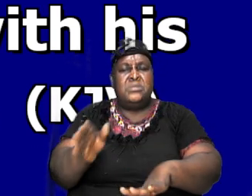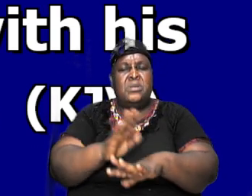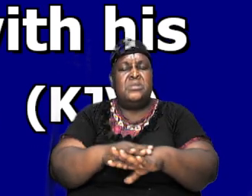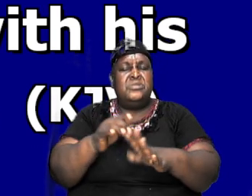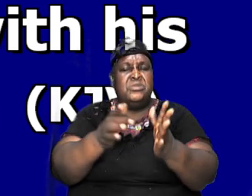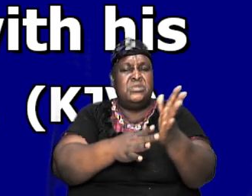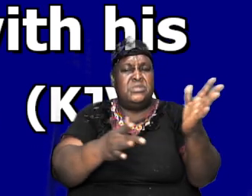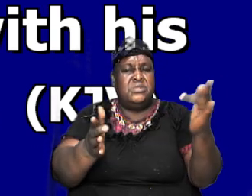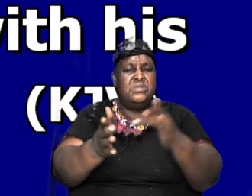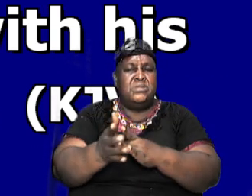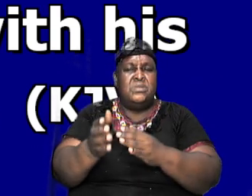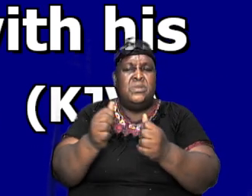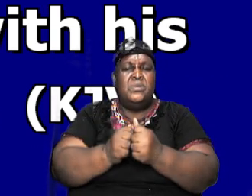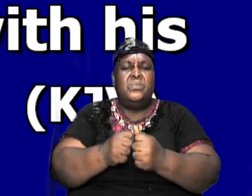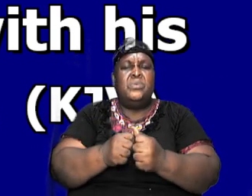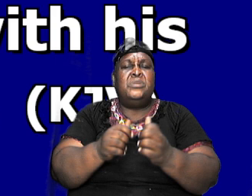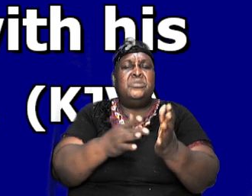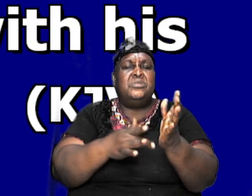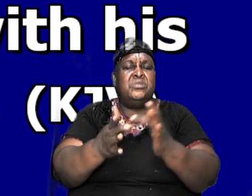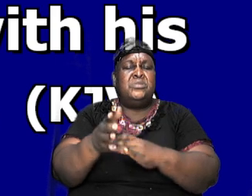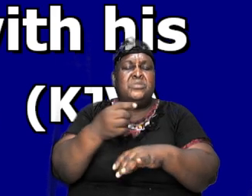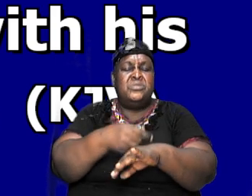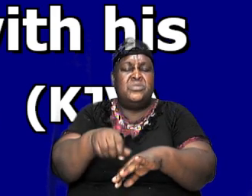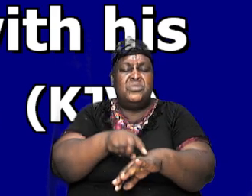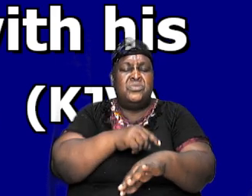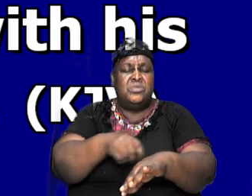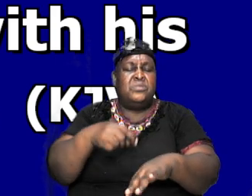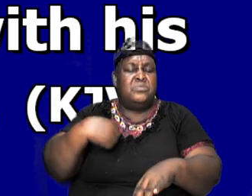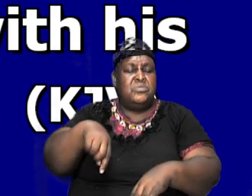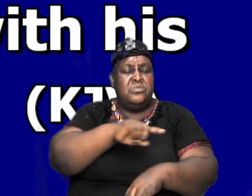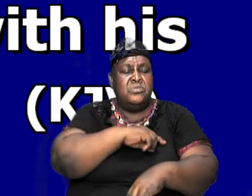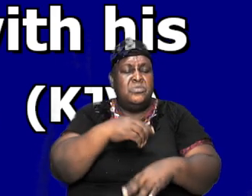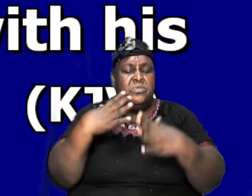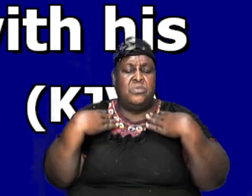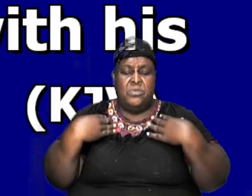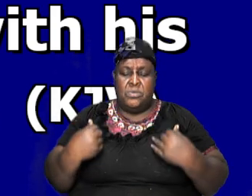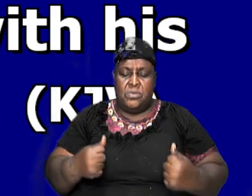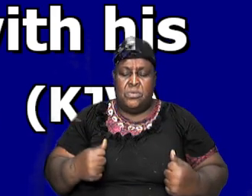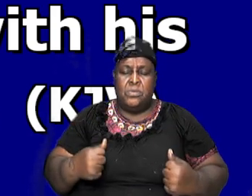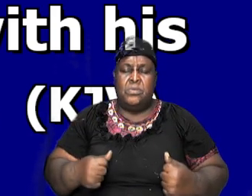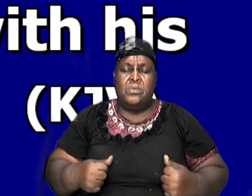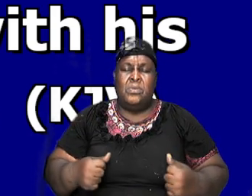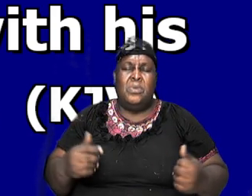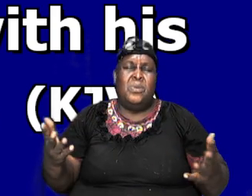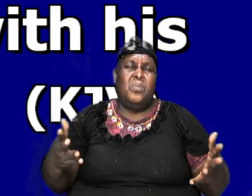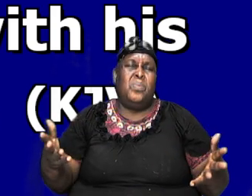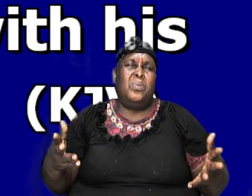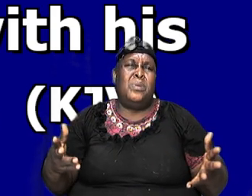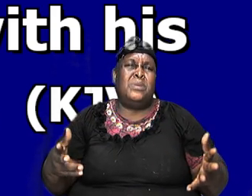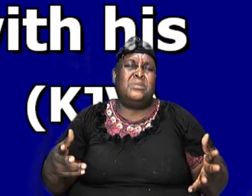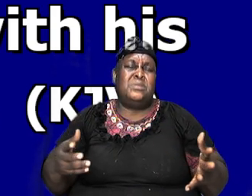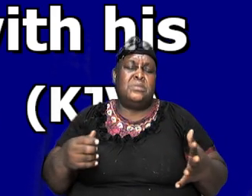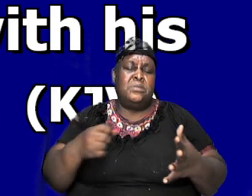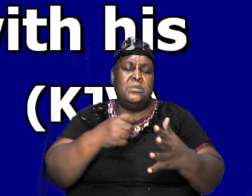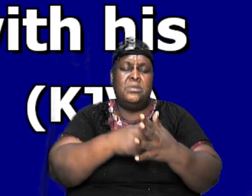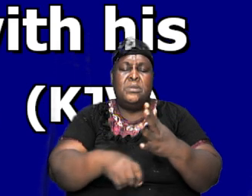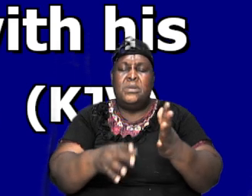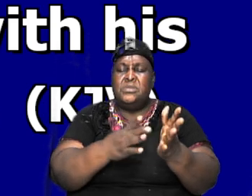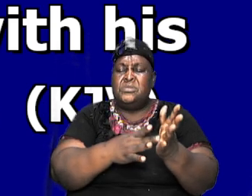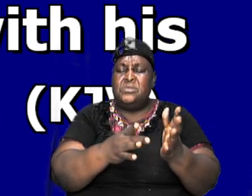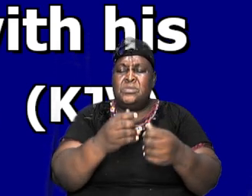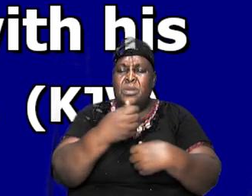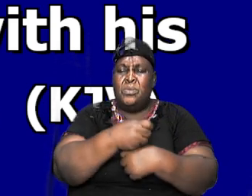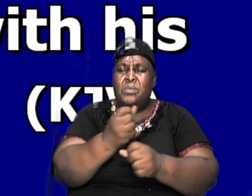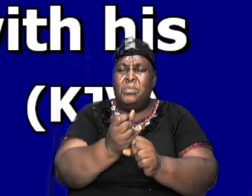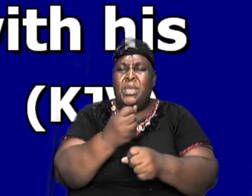him, and with his stripes we are healed. So what did it cost Jesus